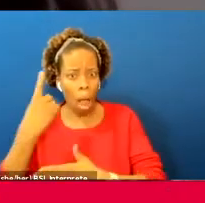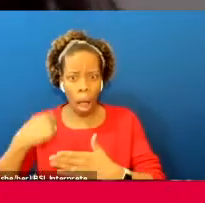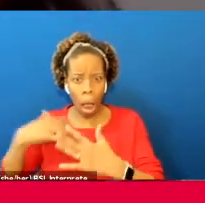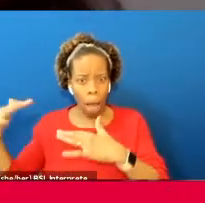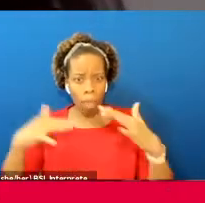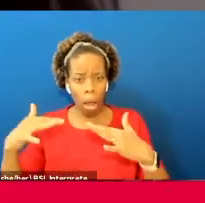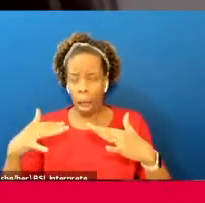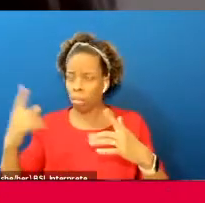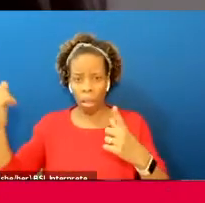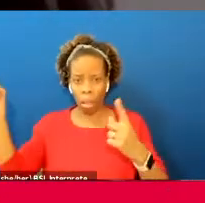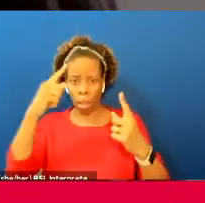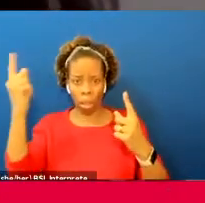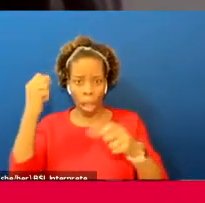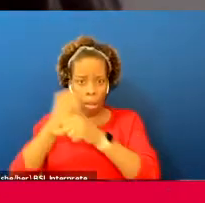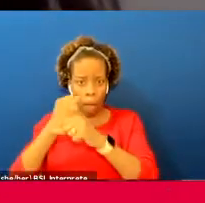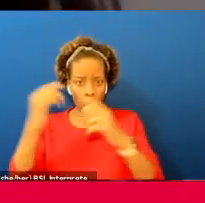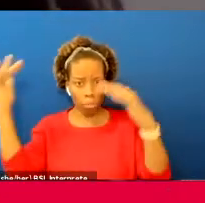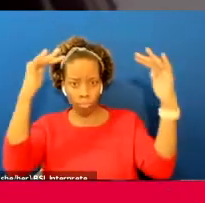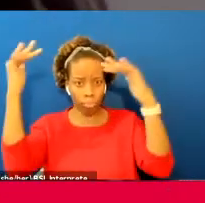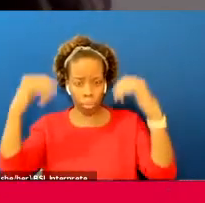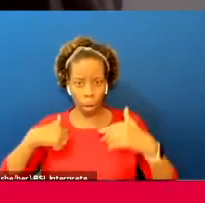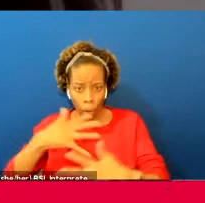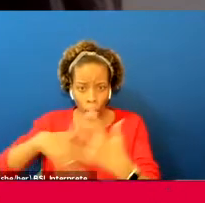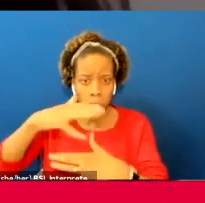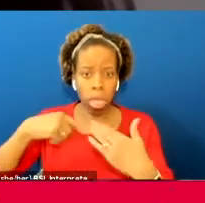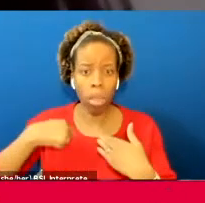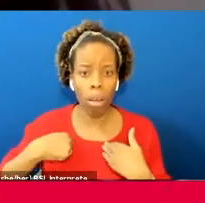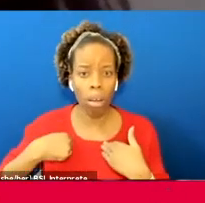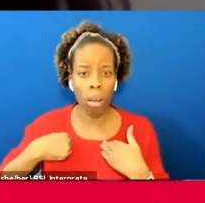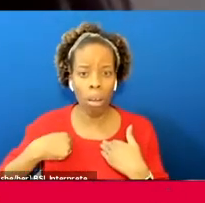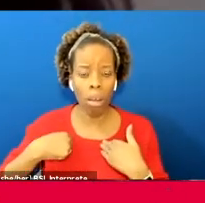that imperialism is merely the result of, you know, men in black